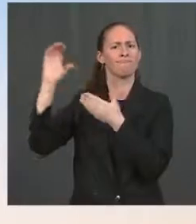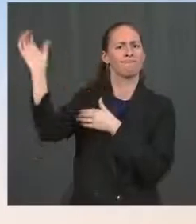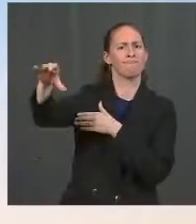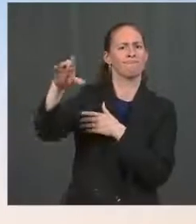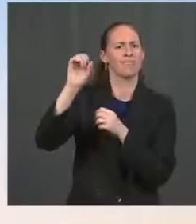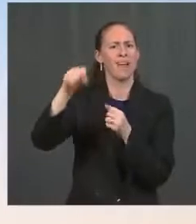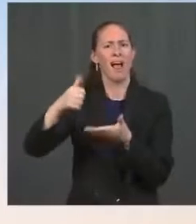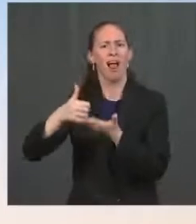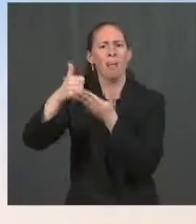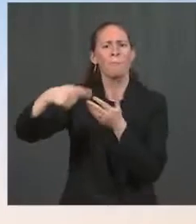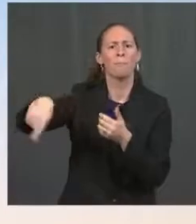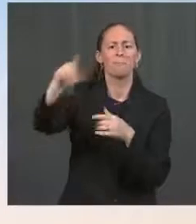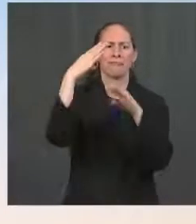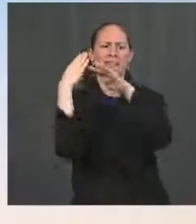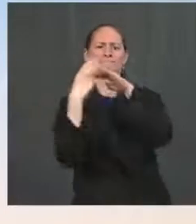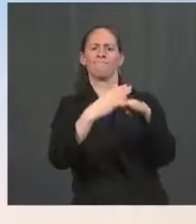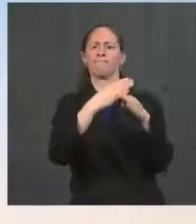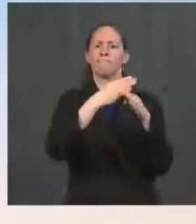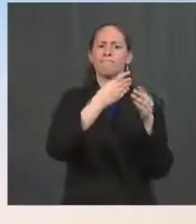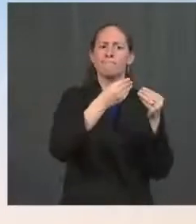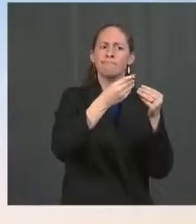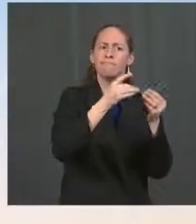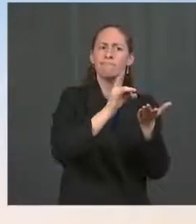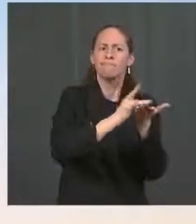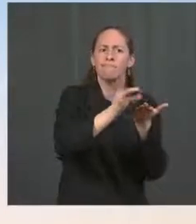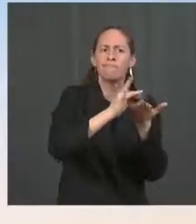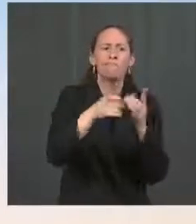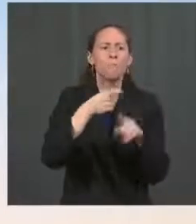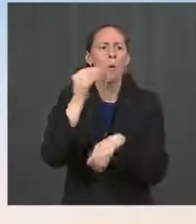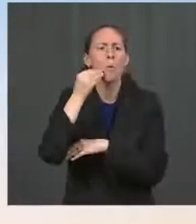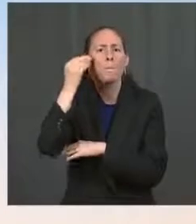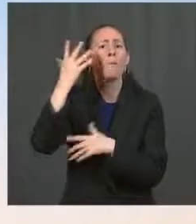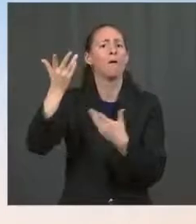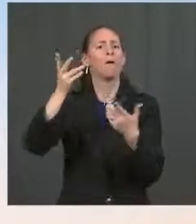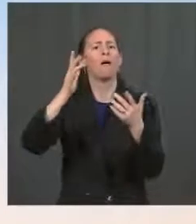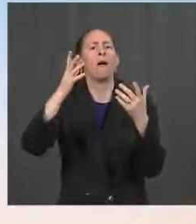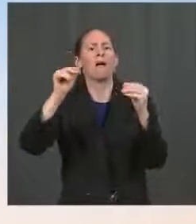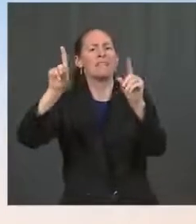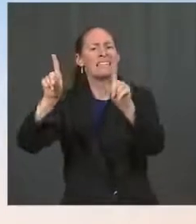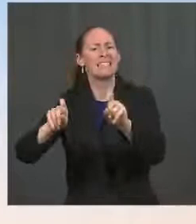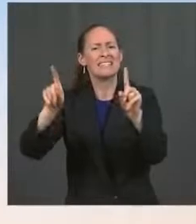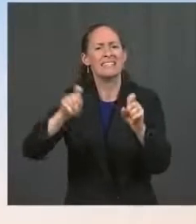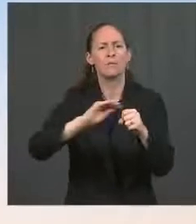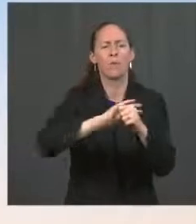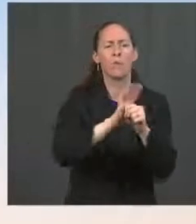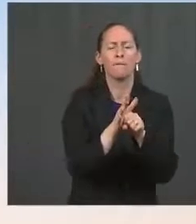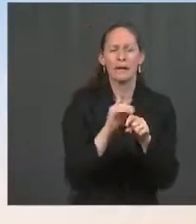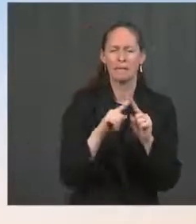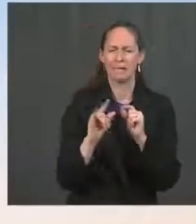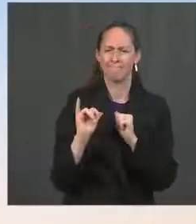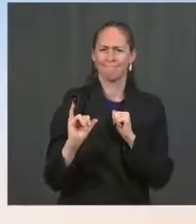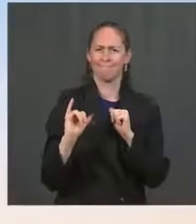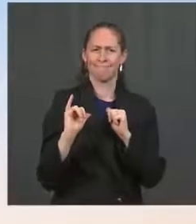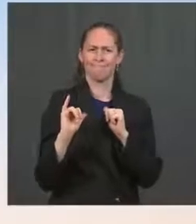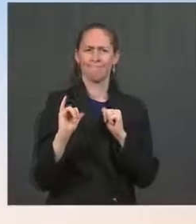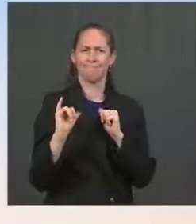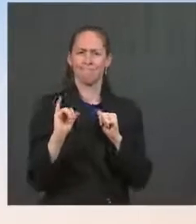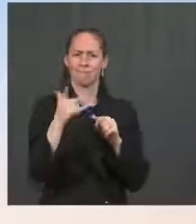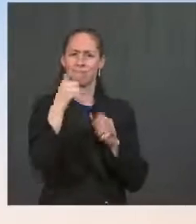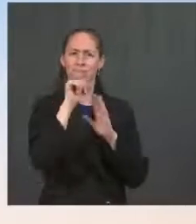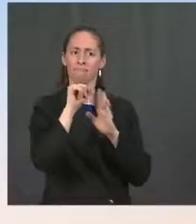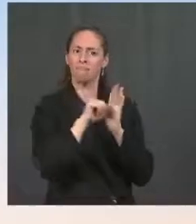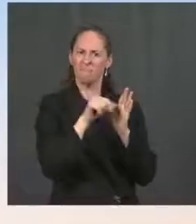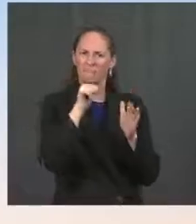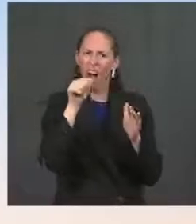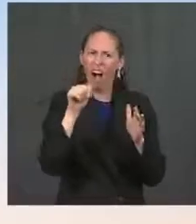yet little to no states have done so. So is this a question of accountability, or is the administration doing enough to convince states